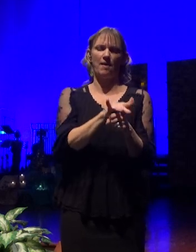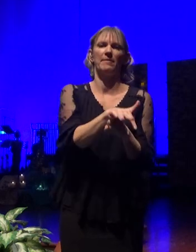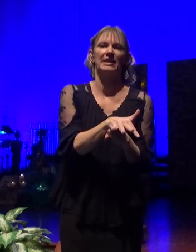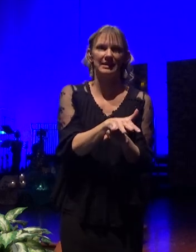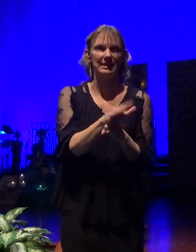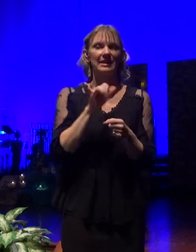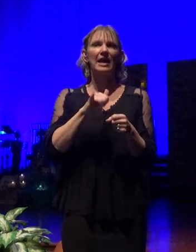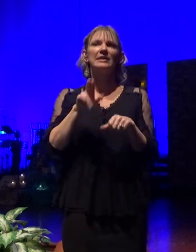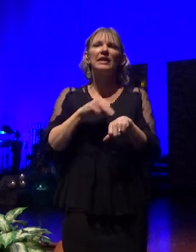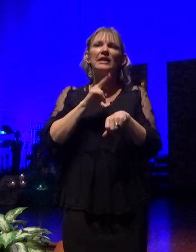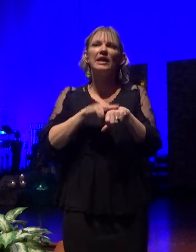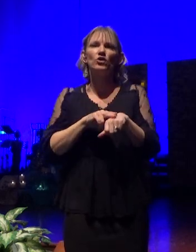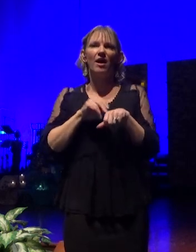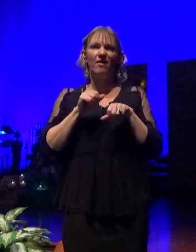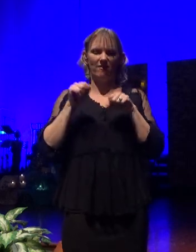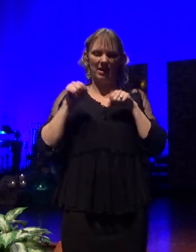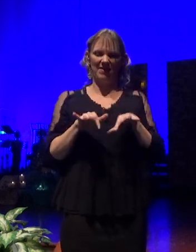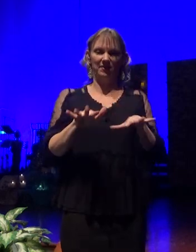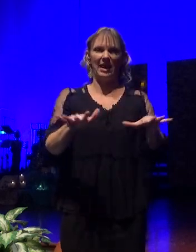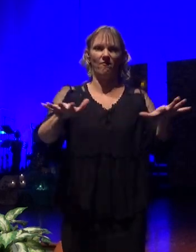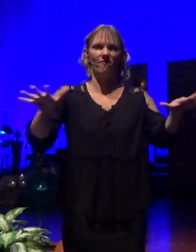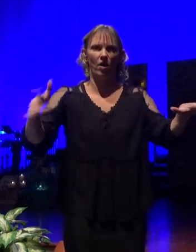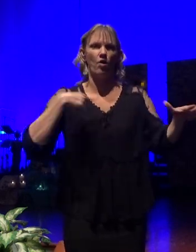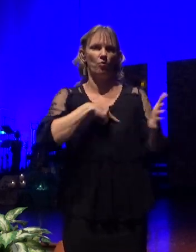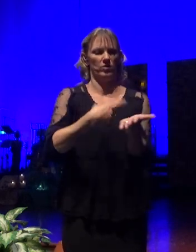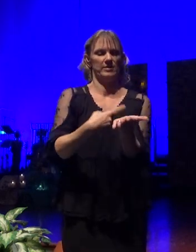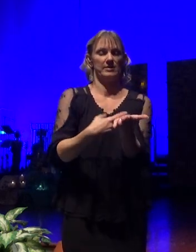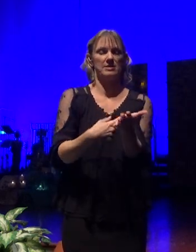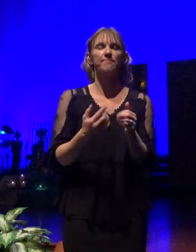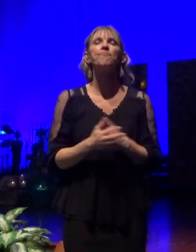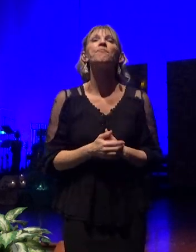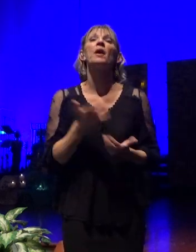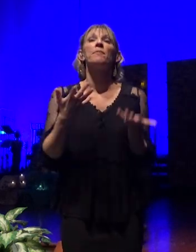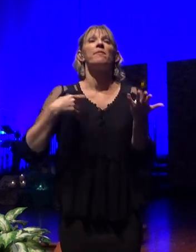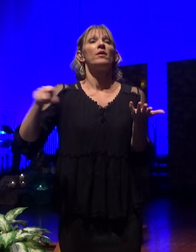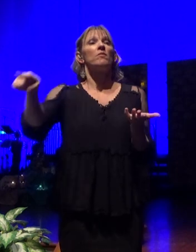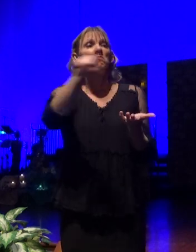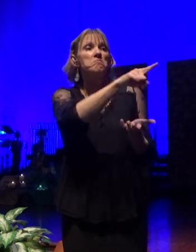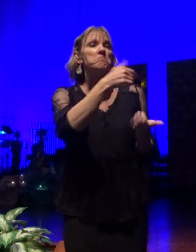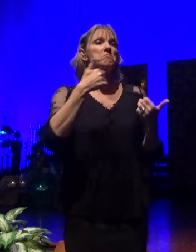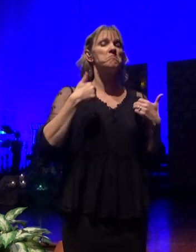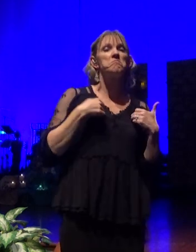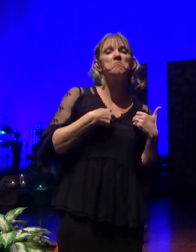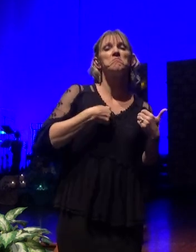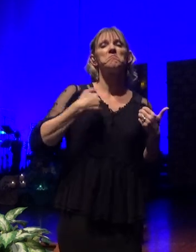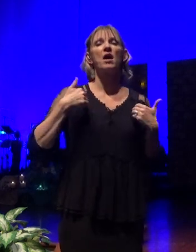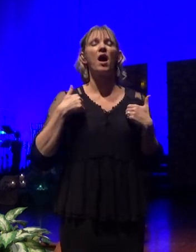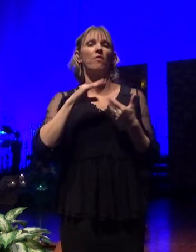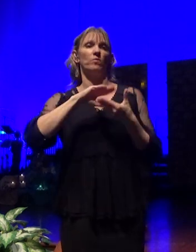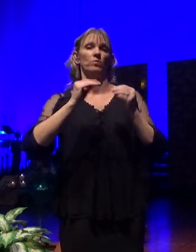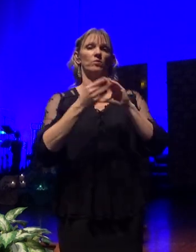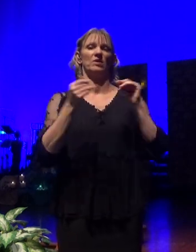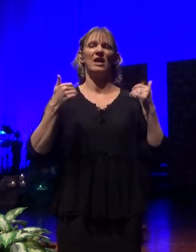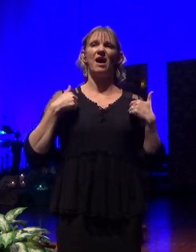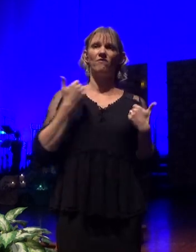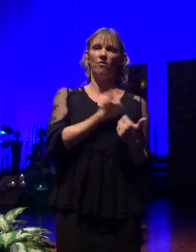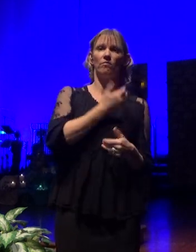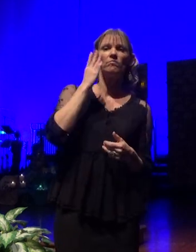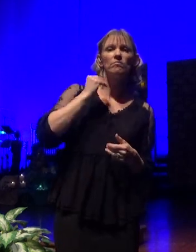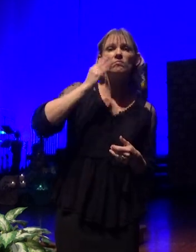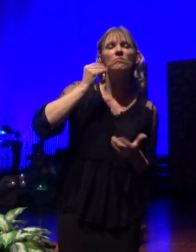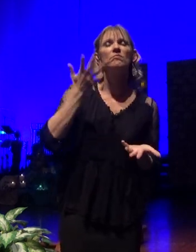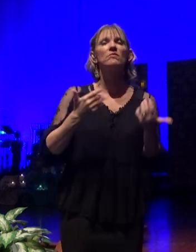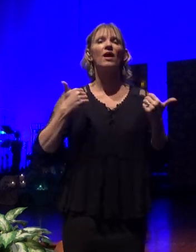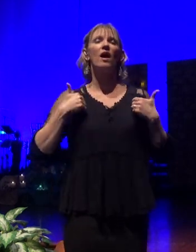this infinite flow that we're talking about. So you and I might have our stories and might have had our lived experience and might have